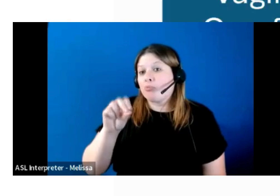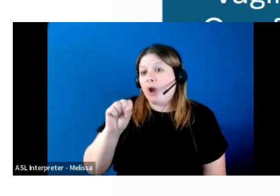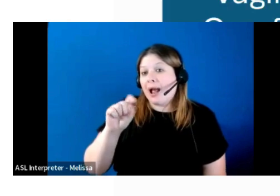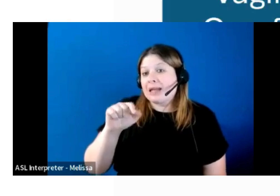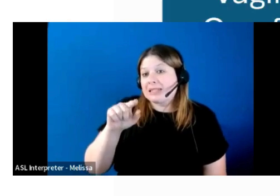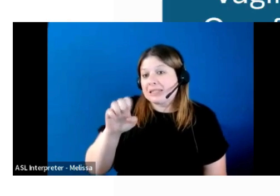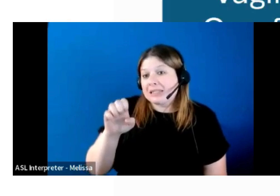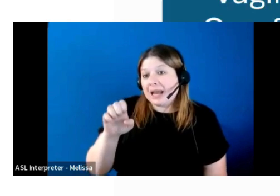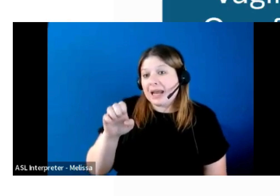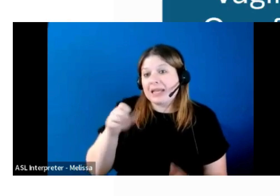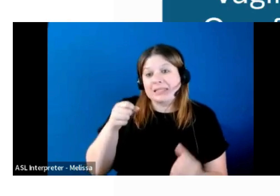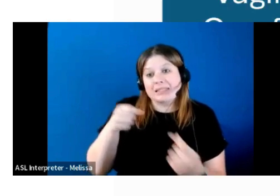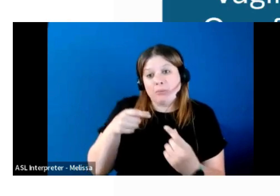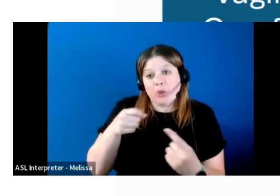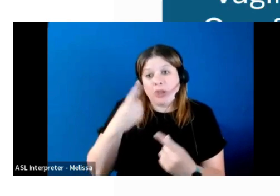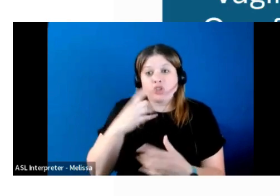prostates,